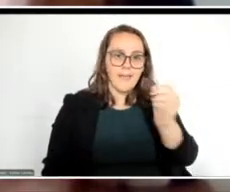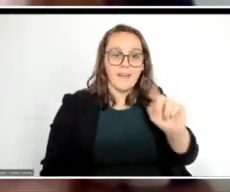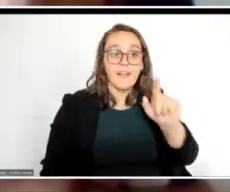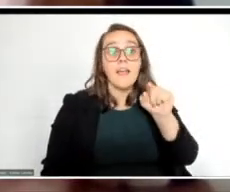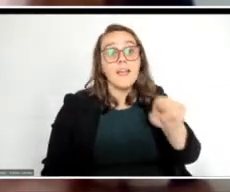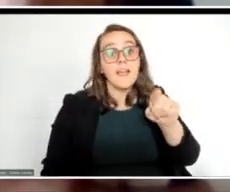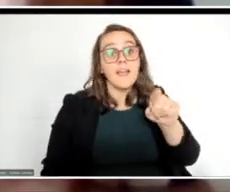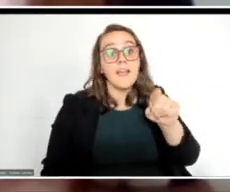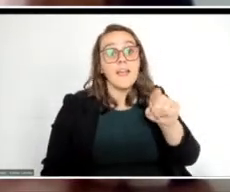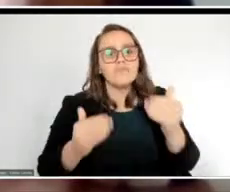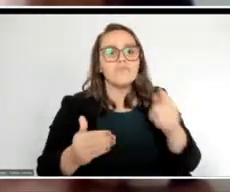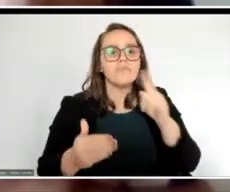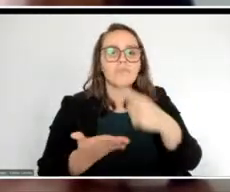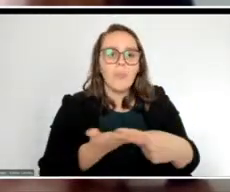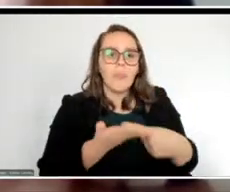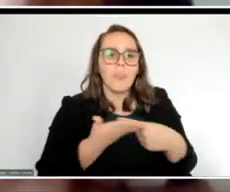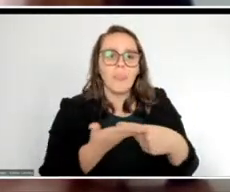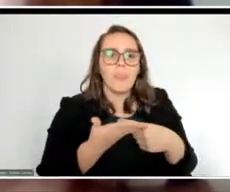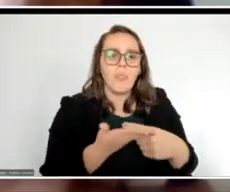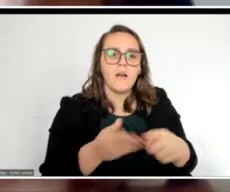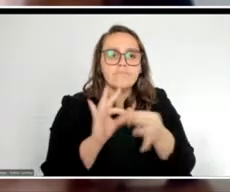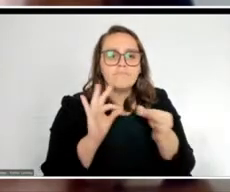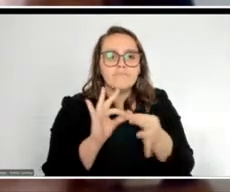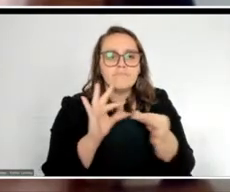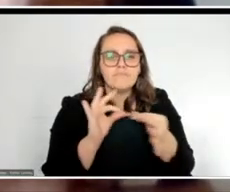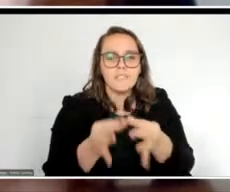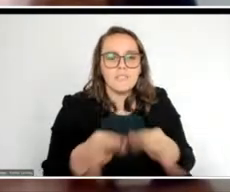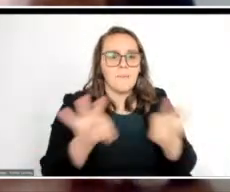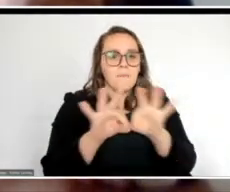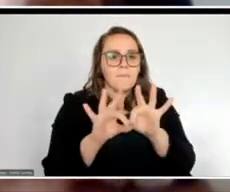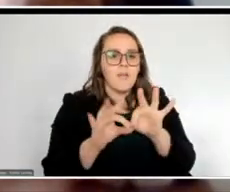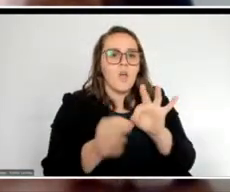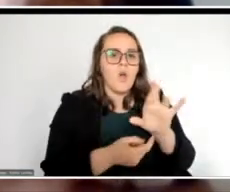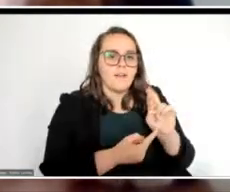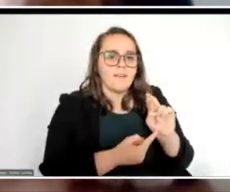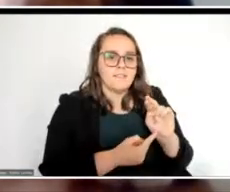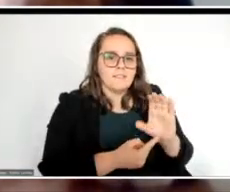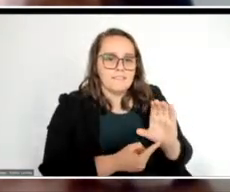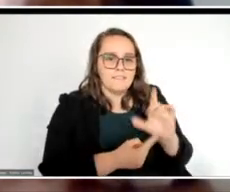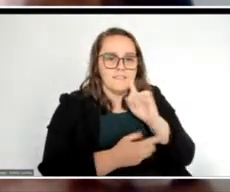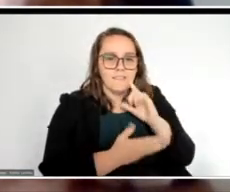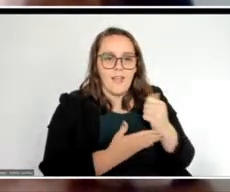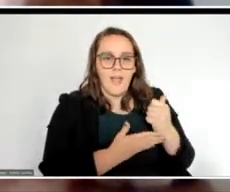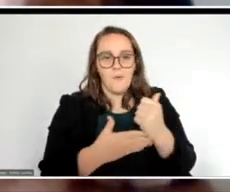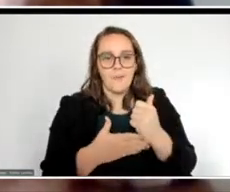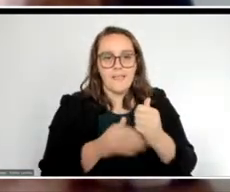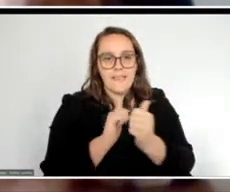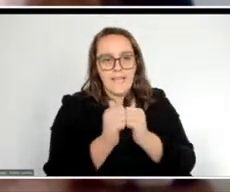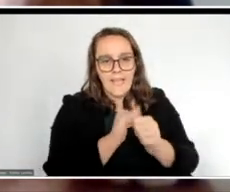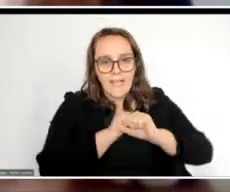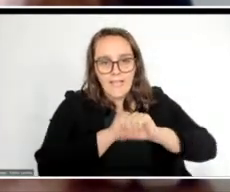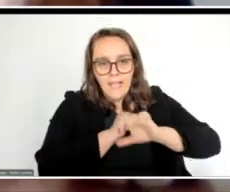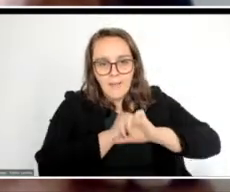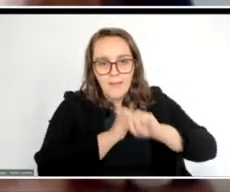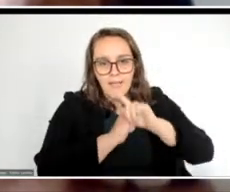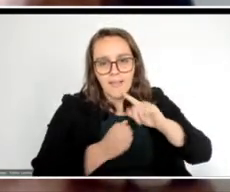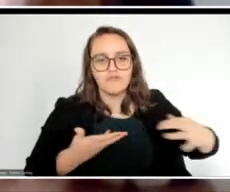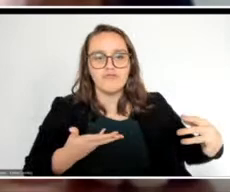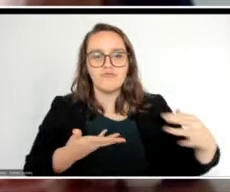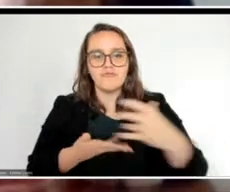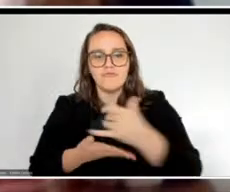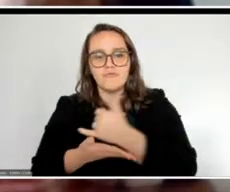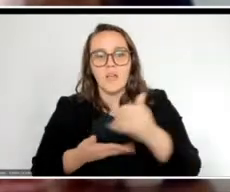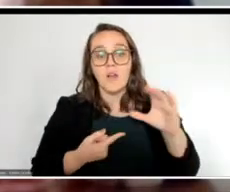talk about the importance of the RNC helping the campaign gather these contingent electors in case any of the